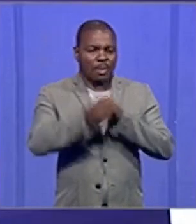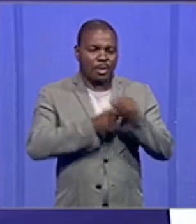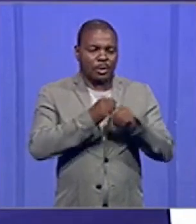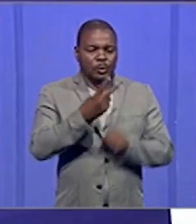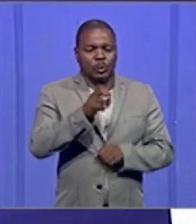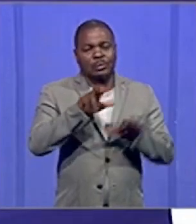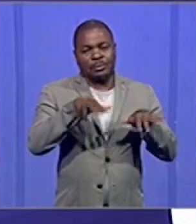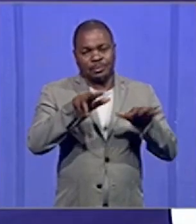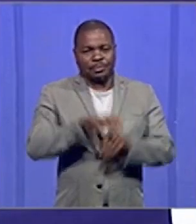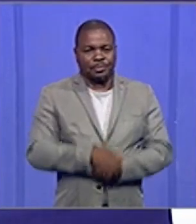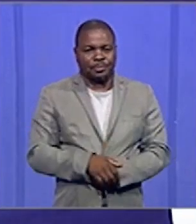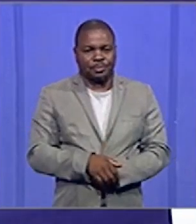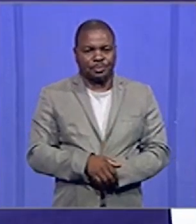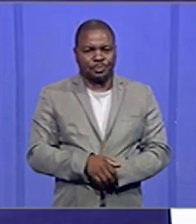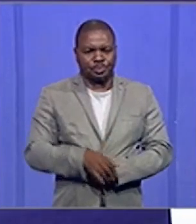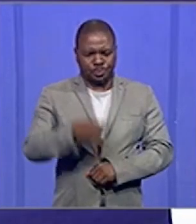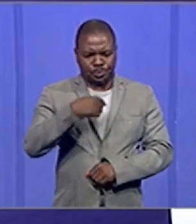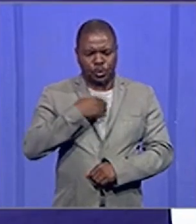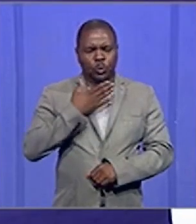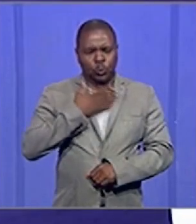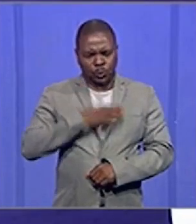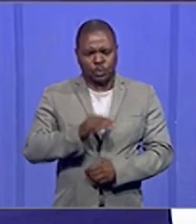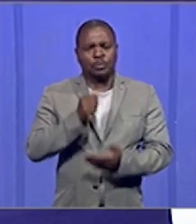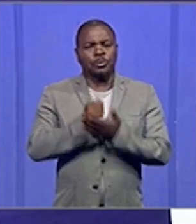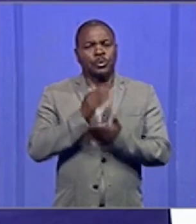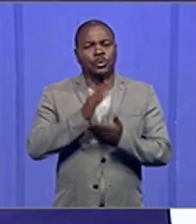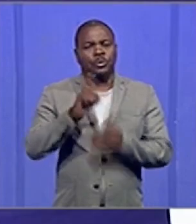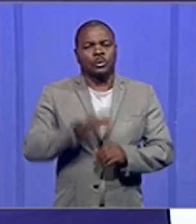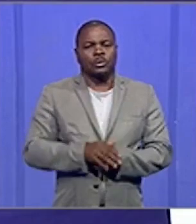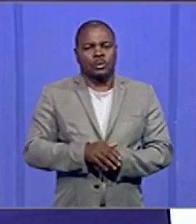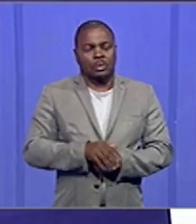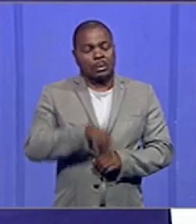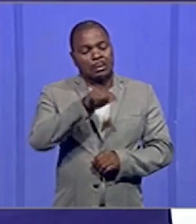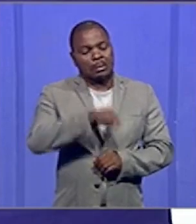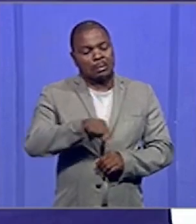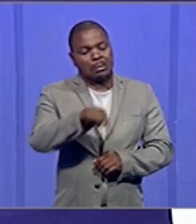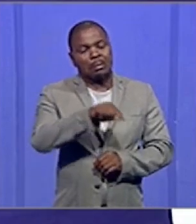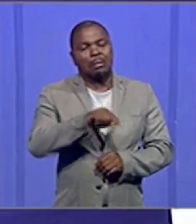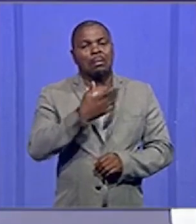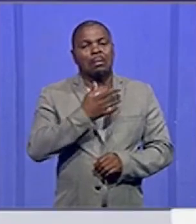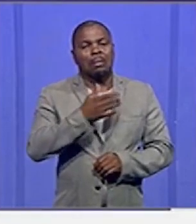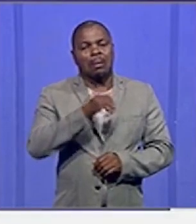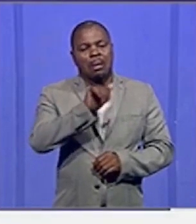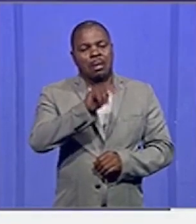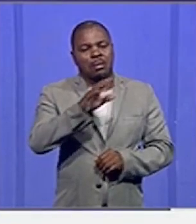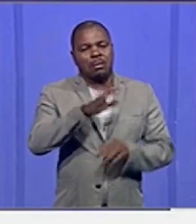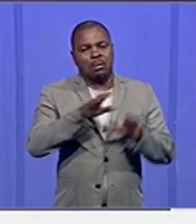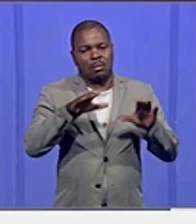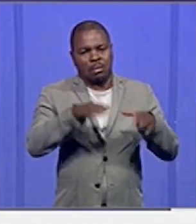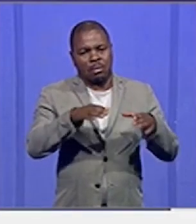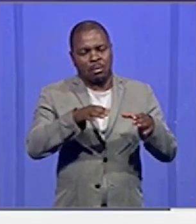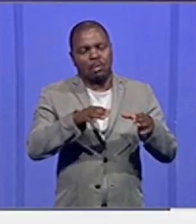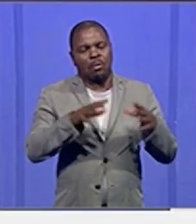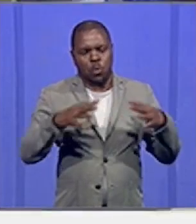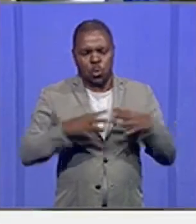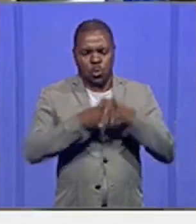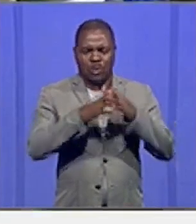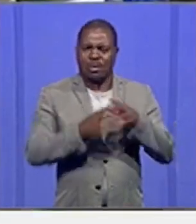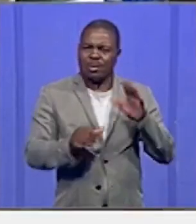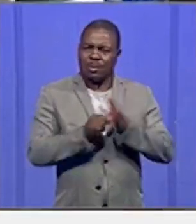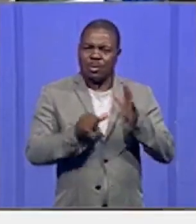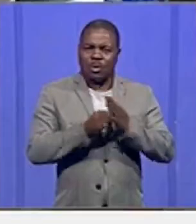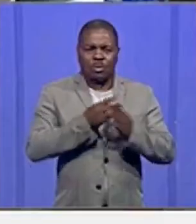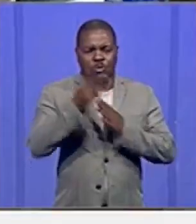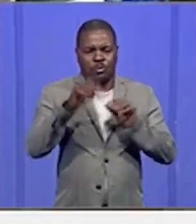2018. ke meseditse etsa bonnete ba hore o na le unity e shebaneng le di-project tsa bohlokwa. Ho